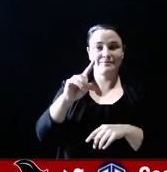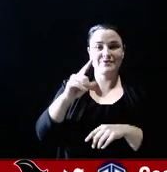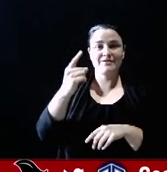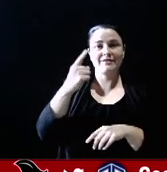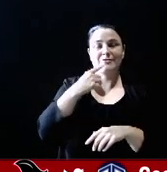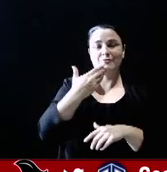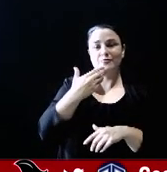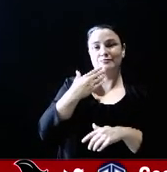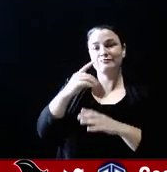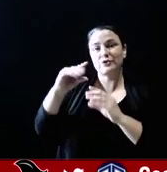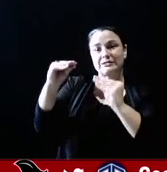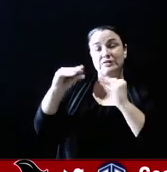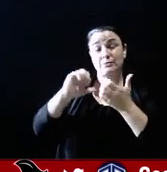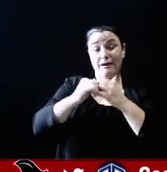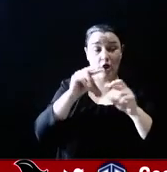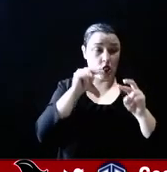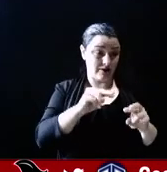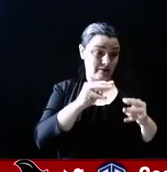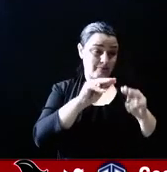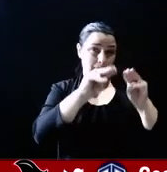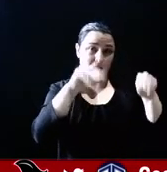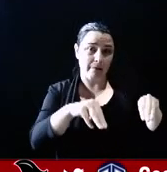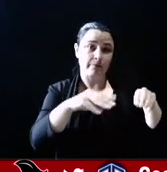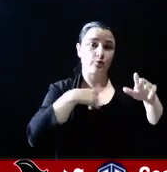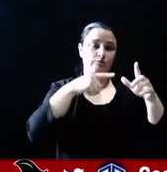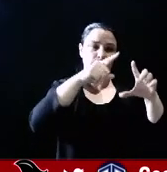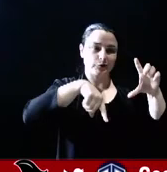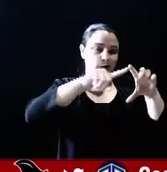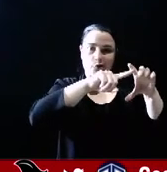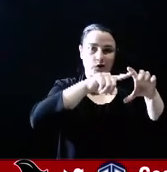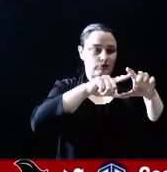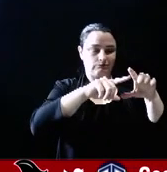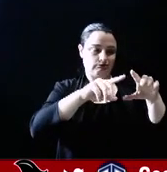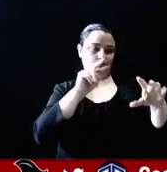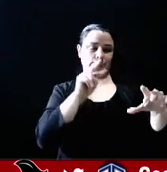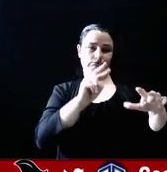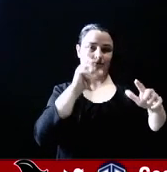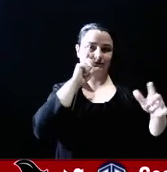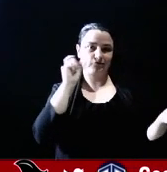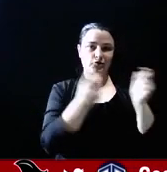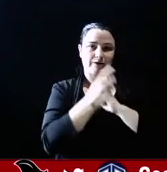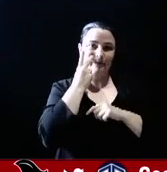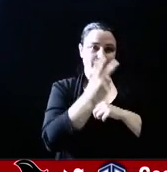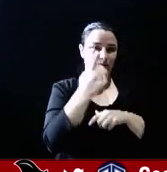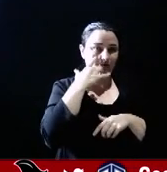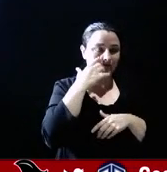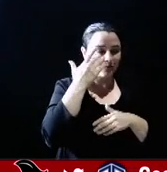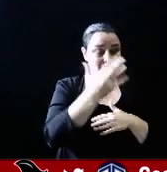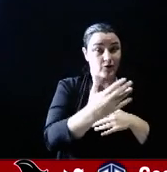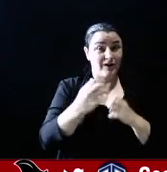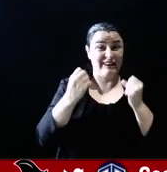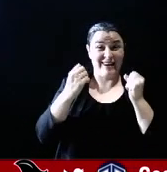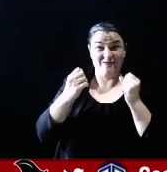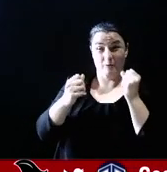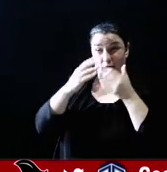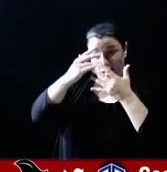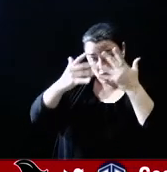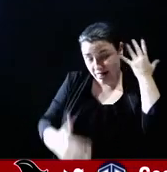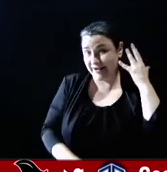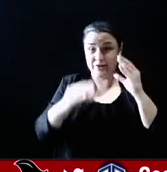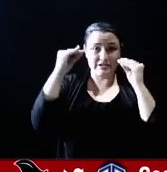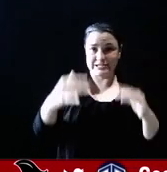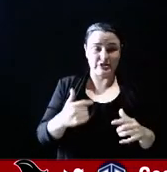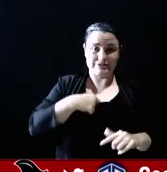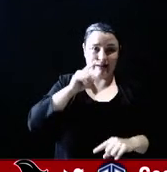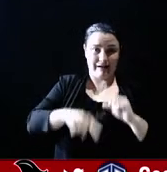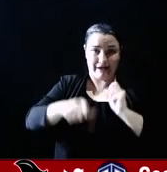way again. And to the handful of teachers, counselors, and other faculty who I've inevitably missed since my memory is unfortunately terrible,